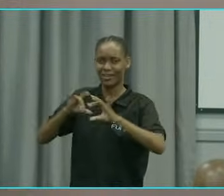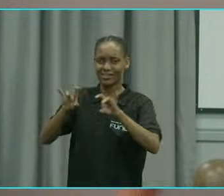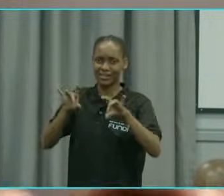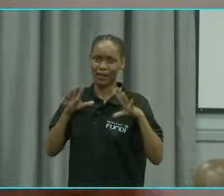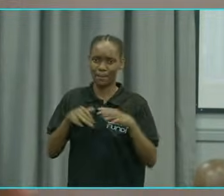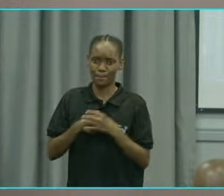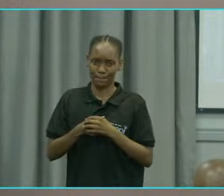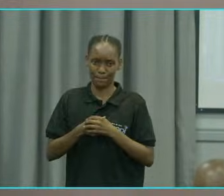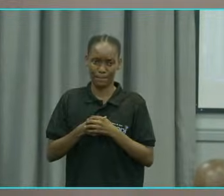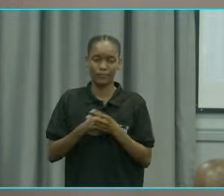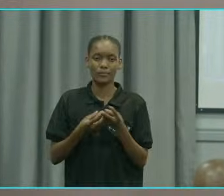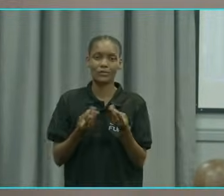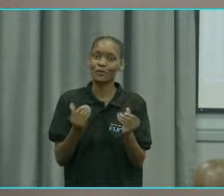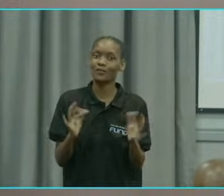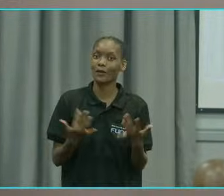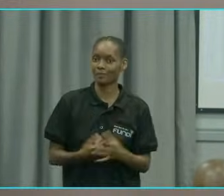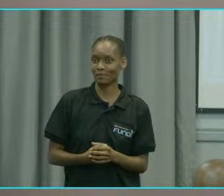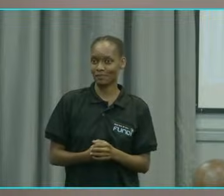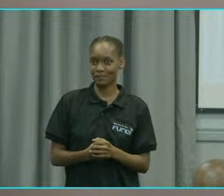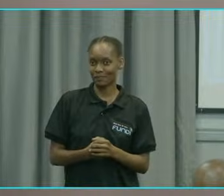So how do you address that?